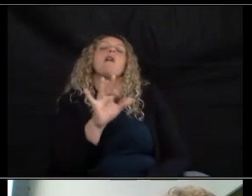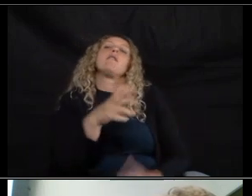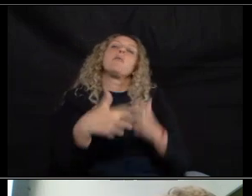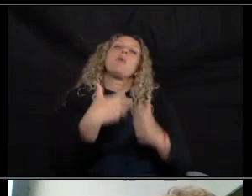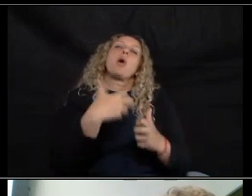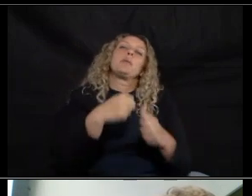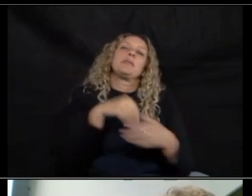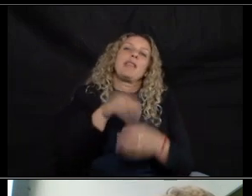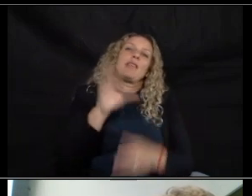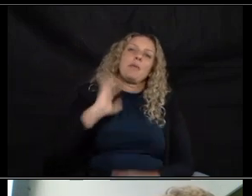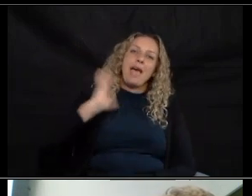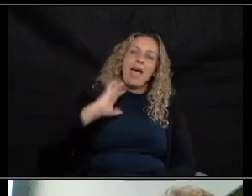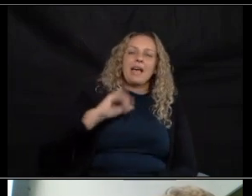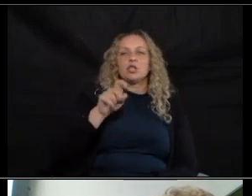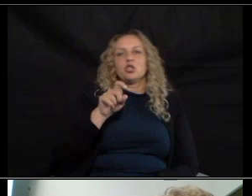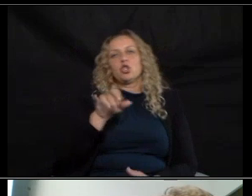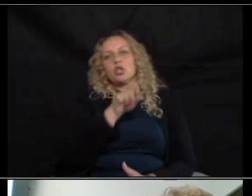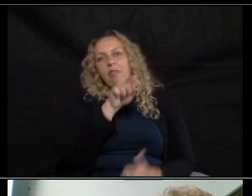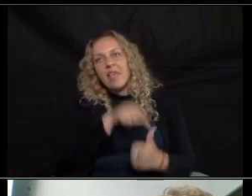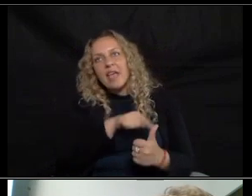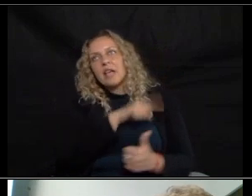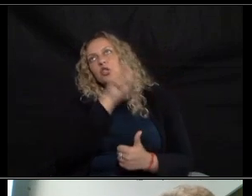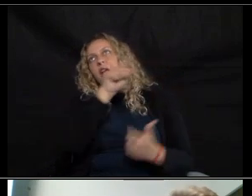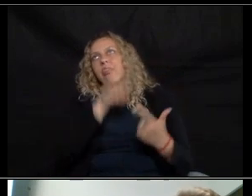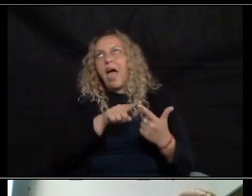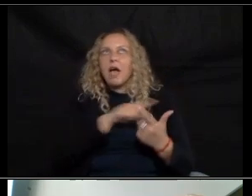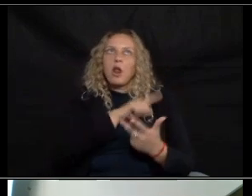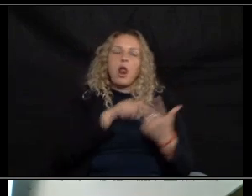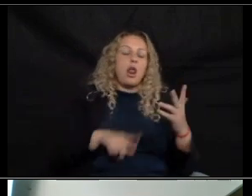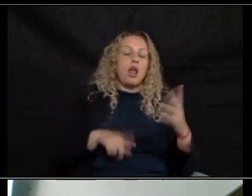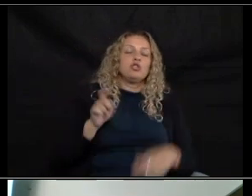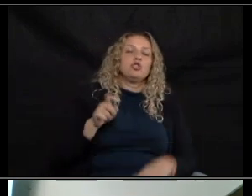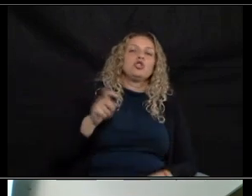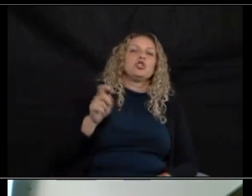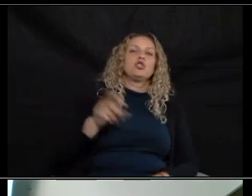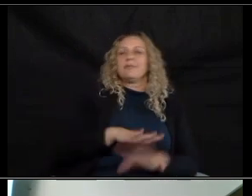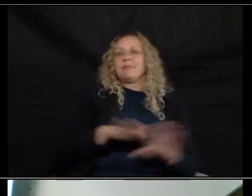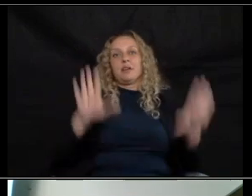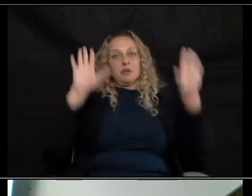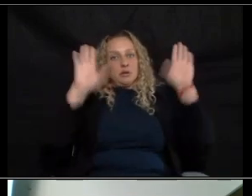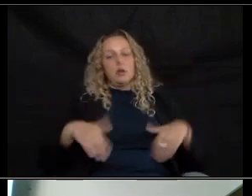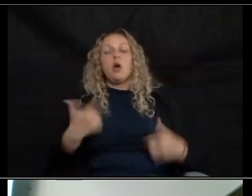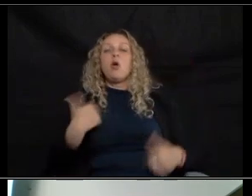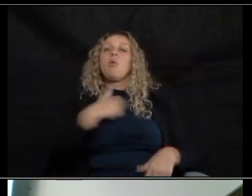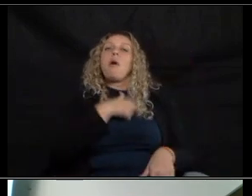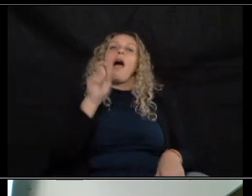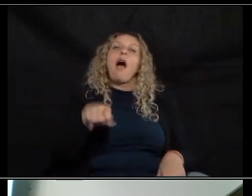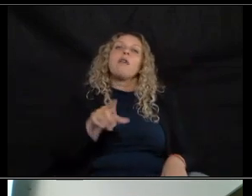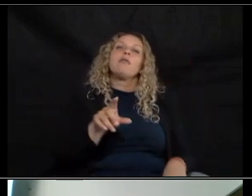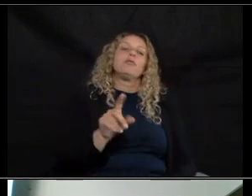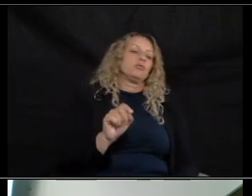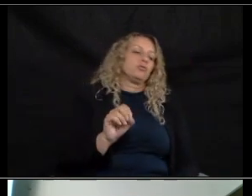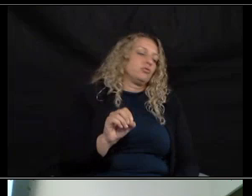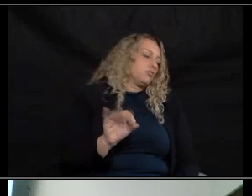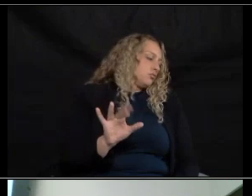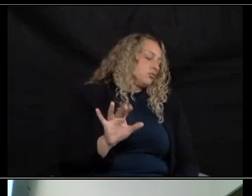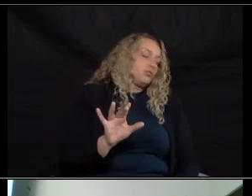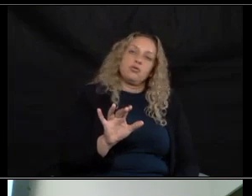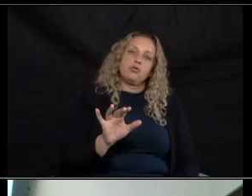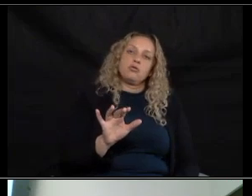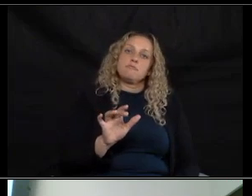problems in the past and should have done this and should have done that, but we have to, you know, hold the